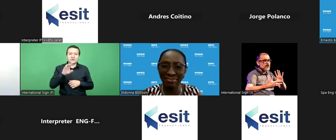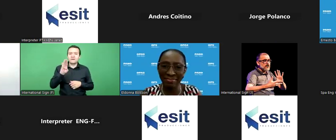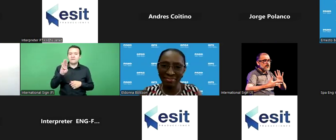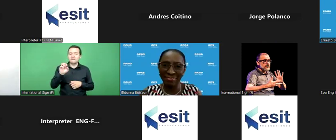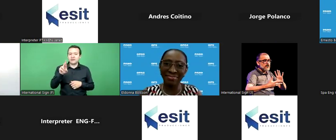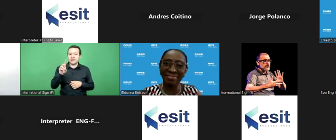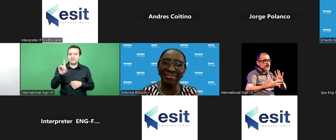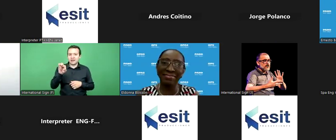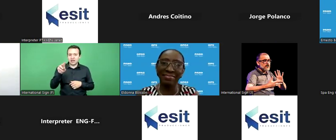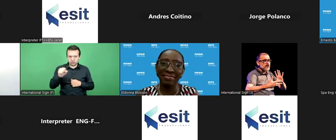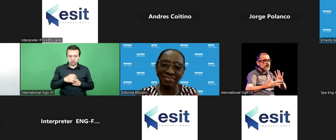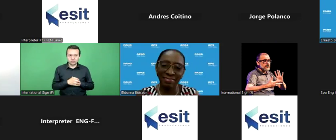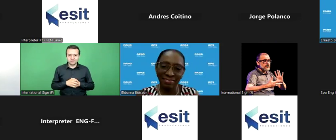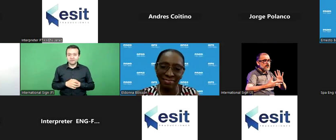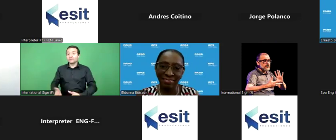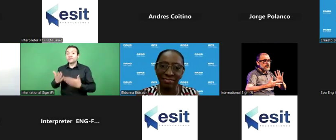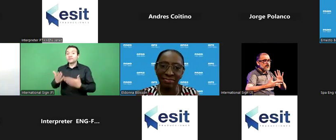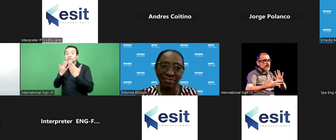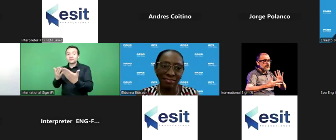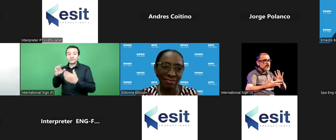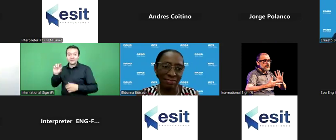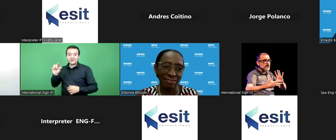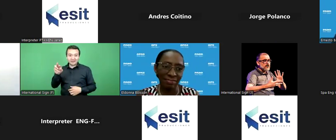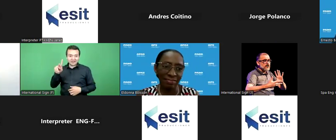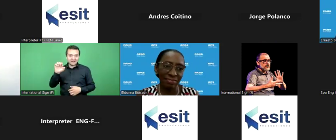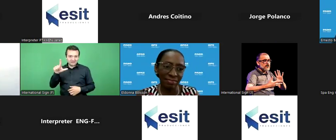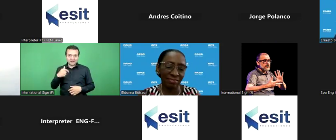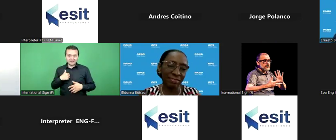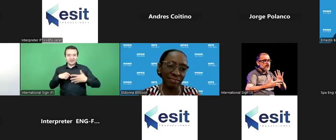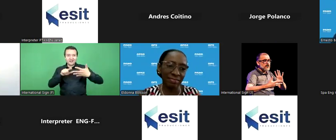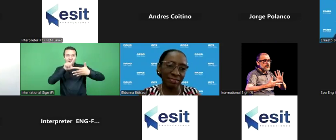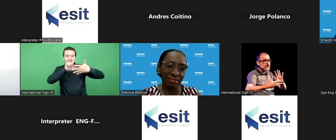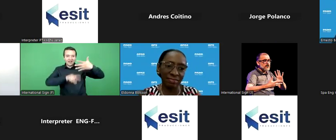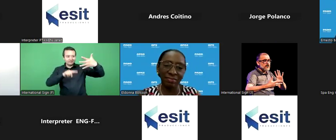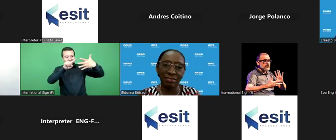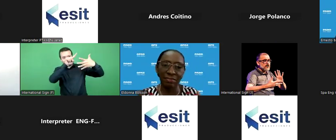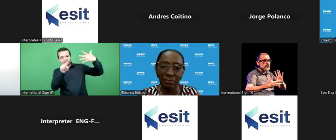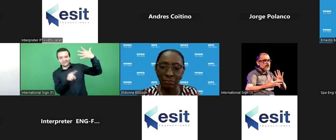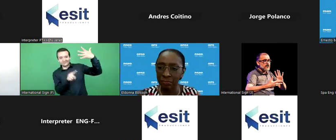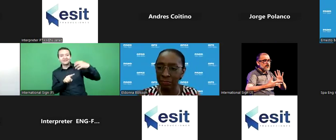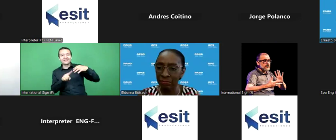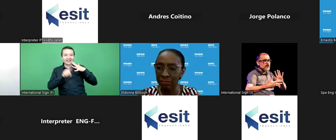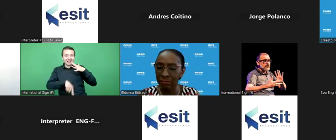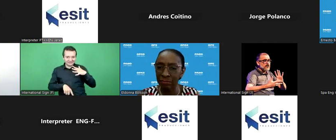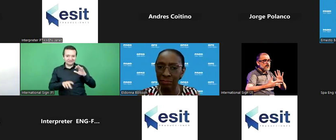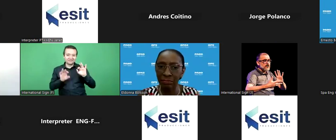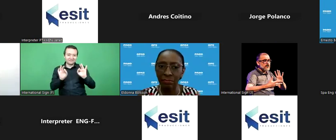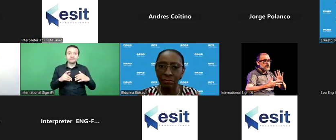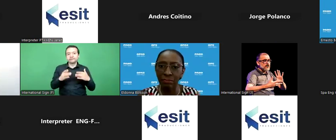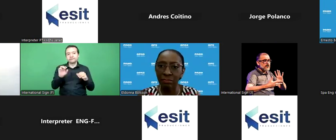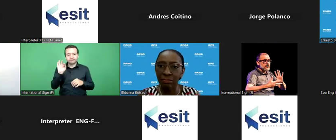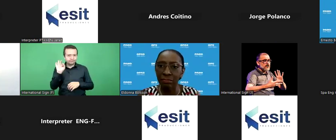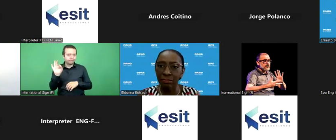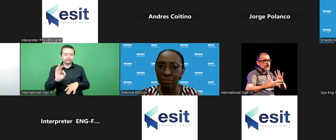okay. First, allow me to congratulate the panelists for excellent presentations. It make our life